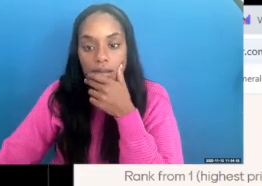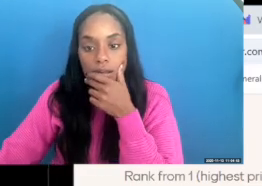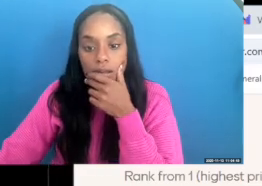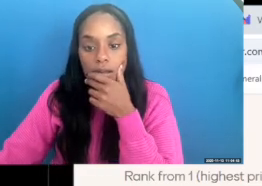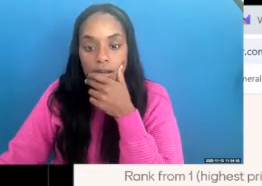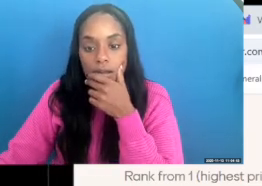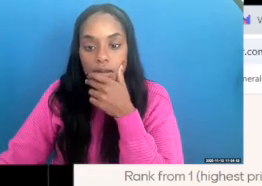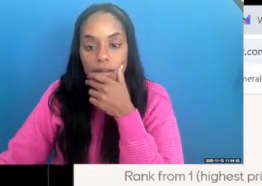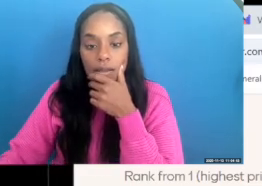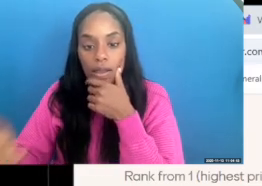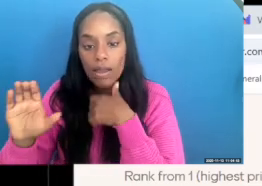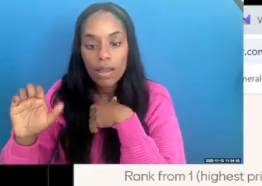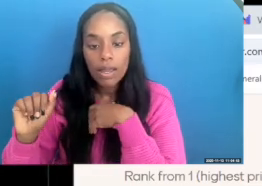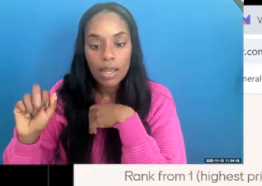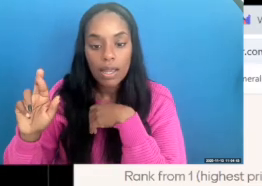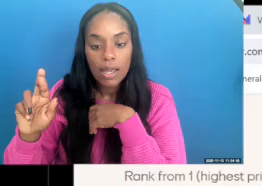Justin just dropped out.